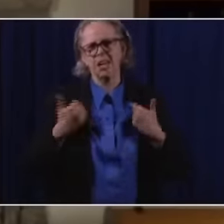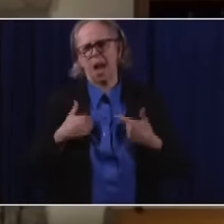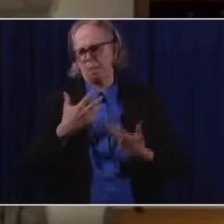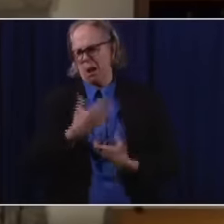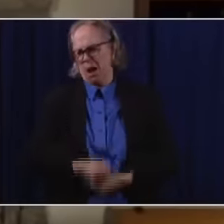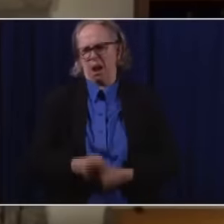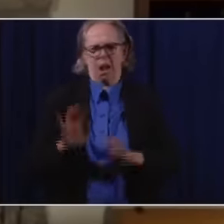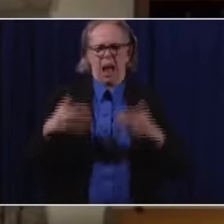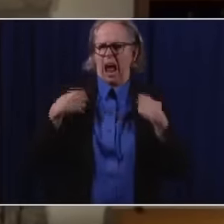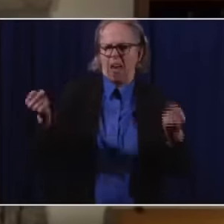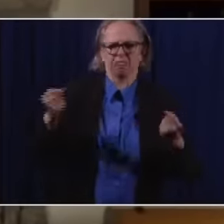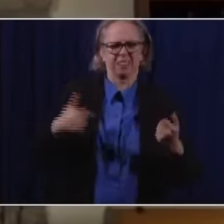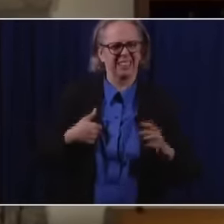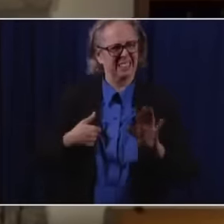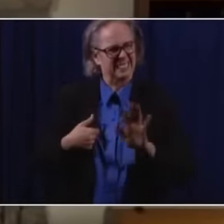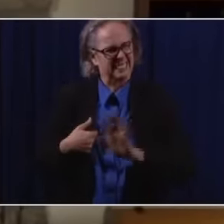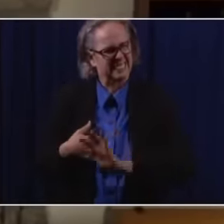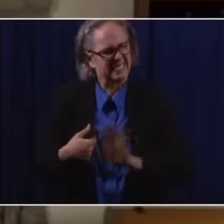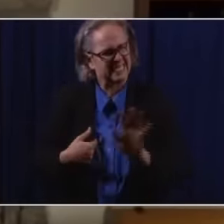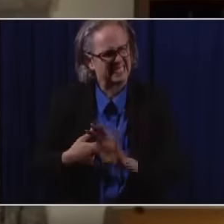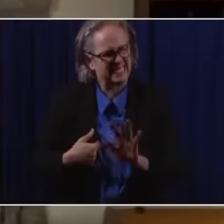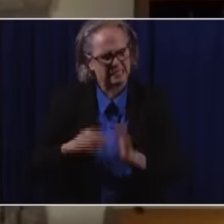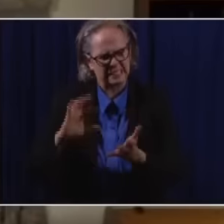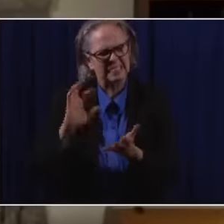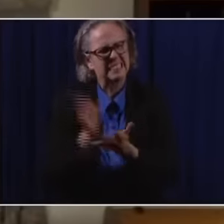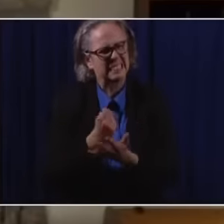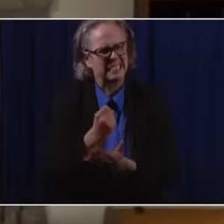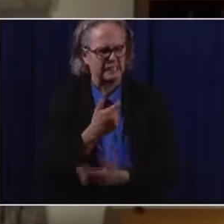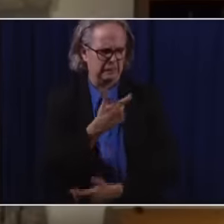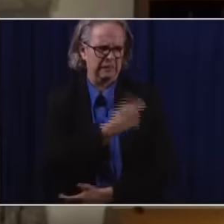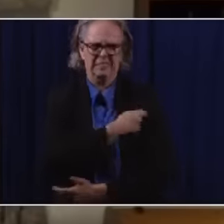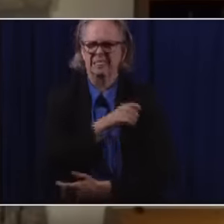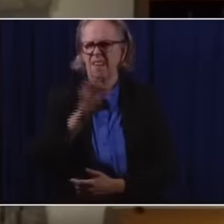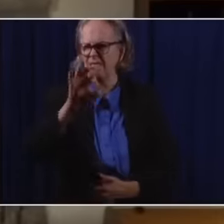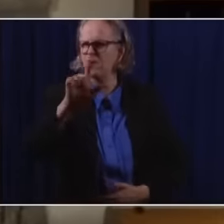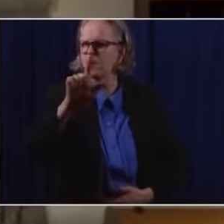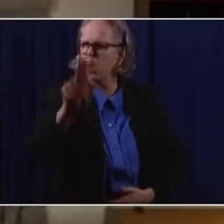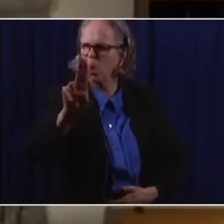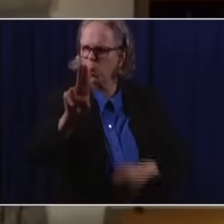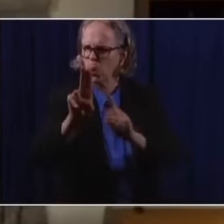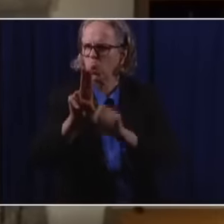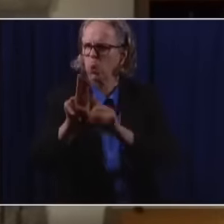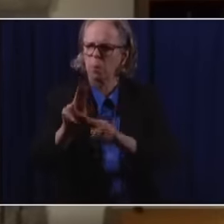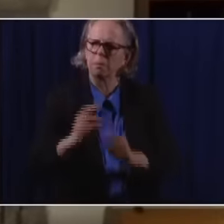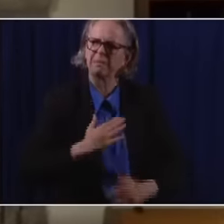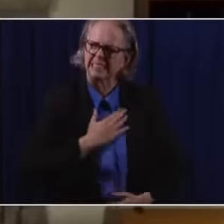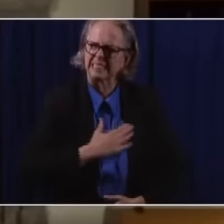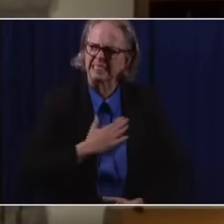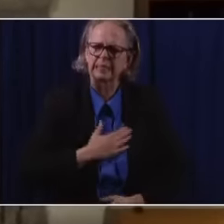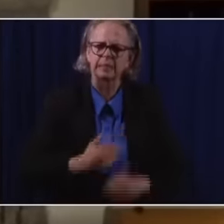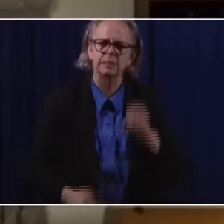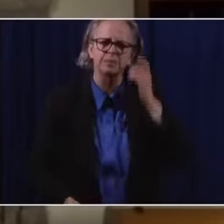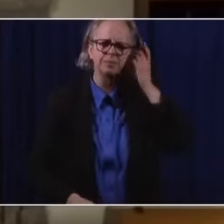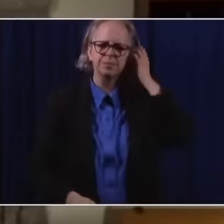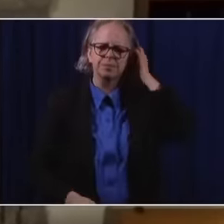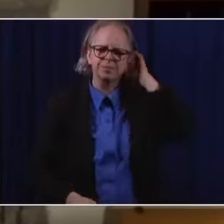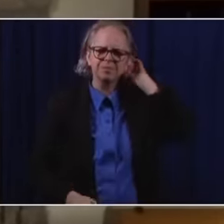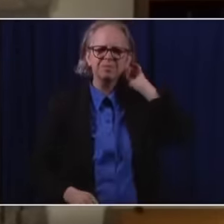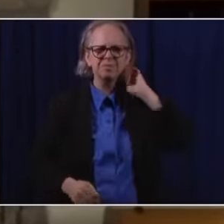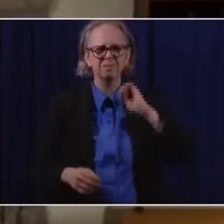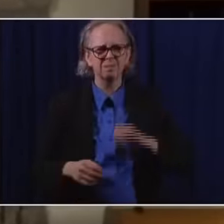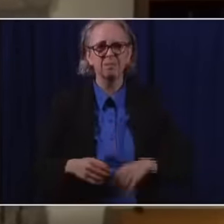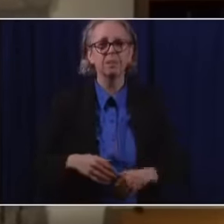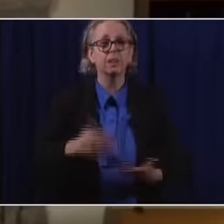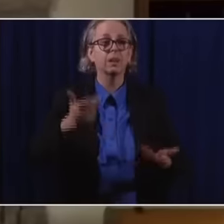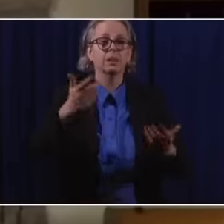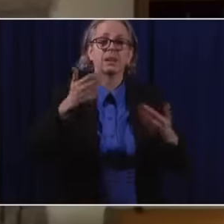one. We would encourage them to get one as well. You can get flu shot at your doctor's office. You can get it at